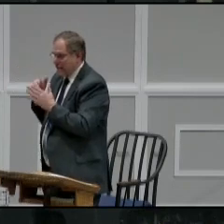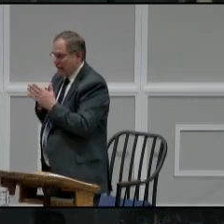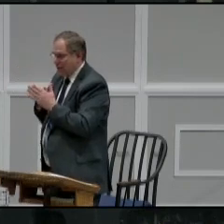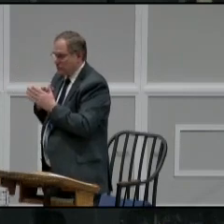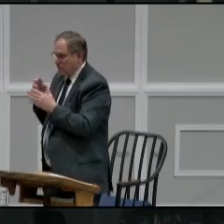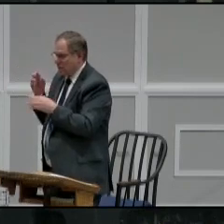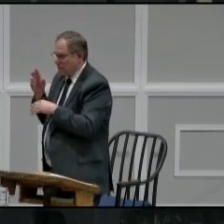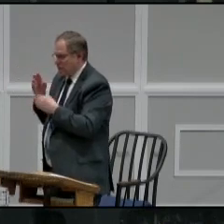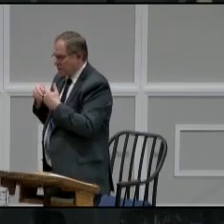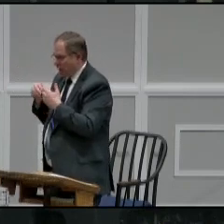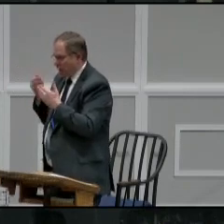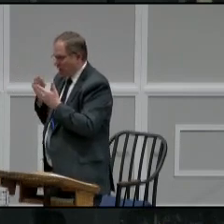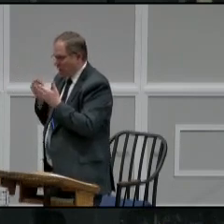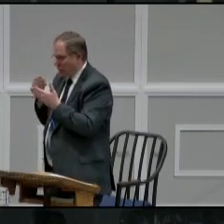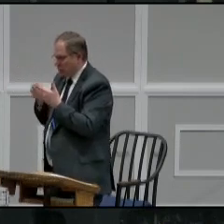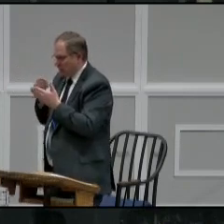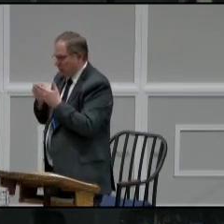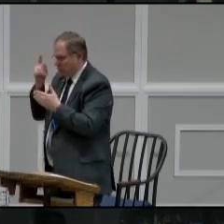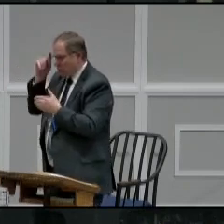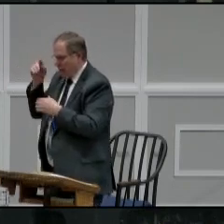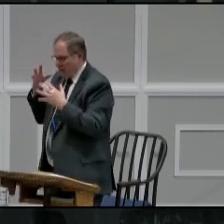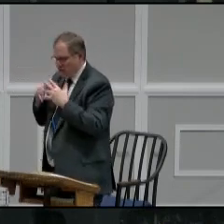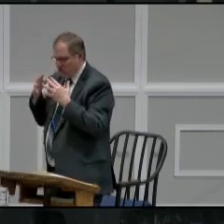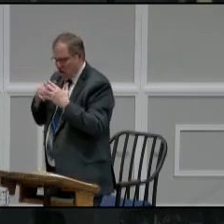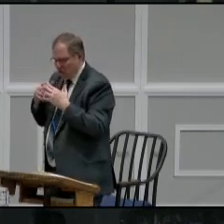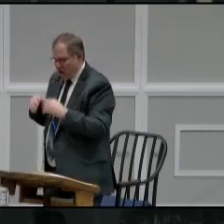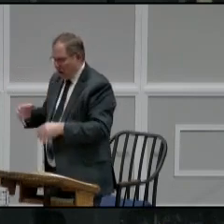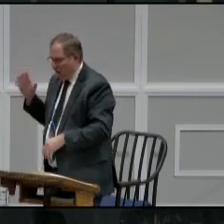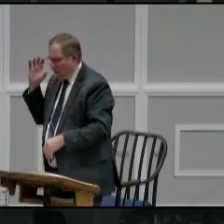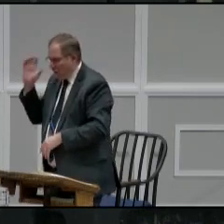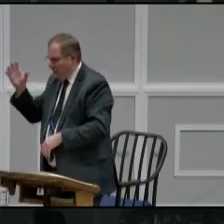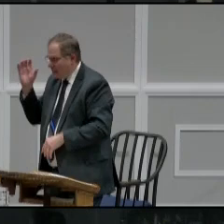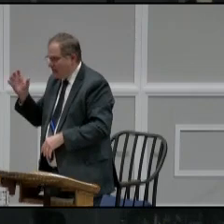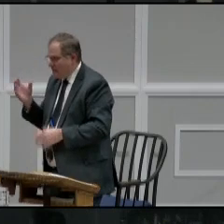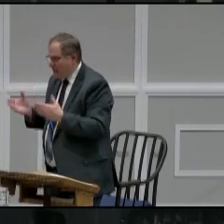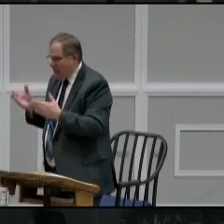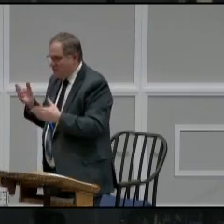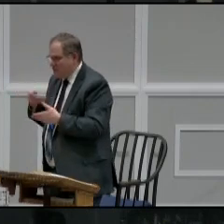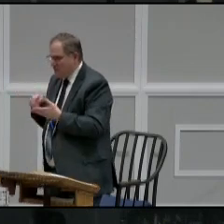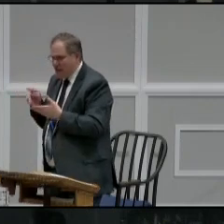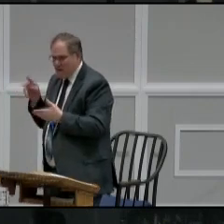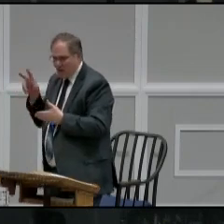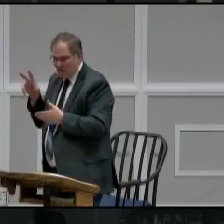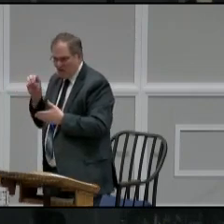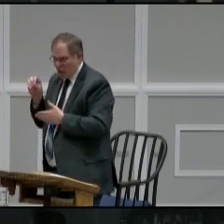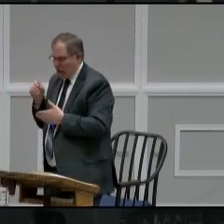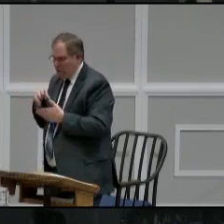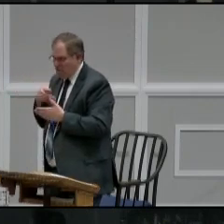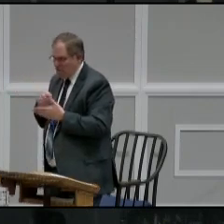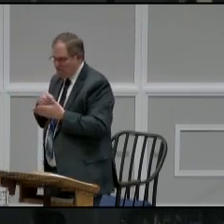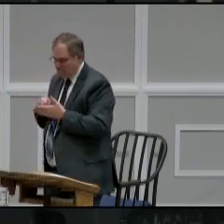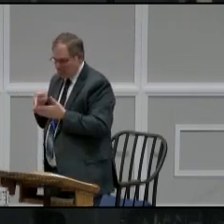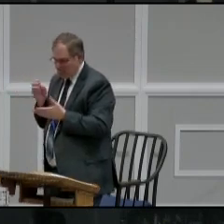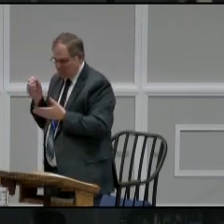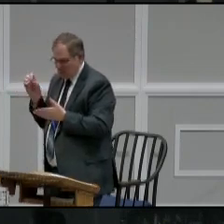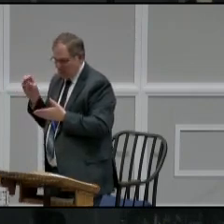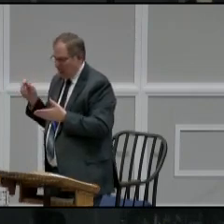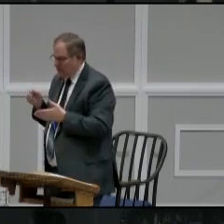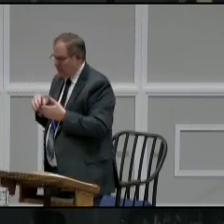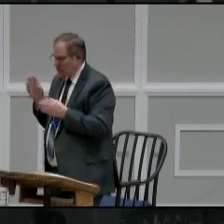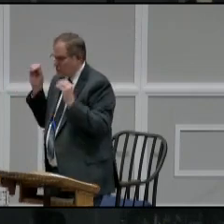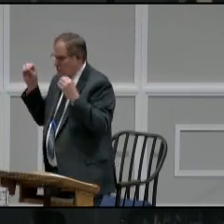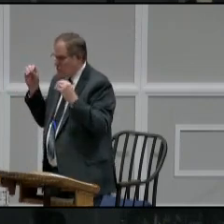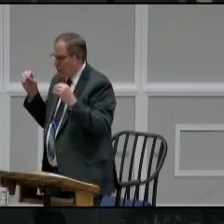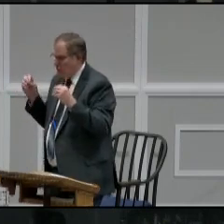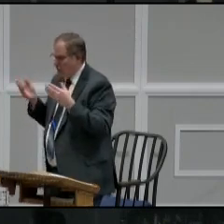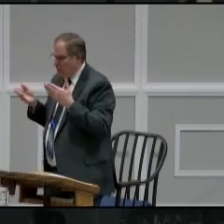for a football, which maybe cost $30 at the store for a nice one, which probably cost him about